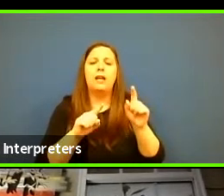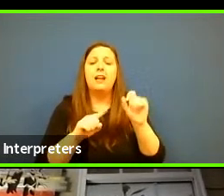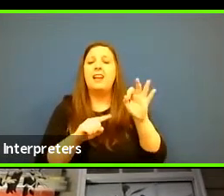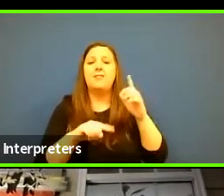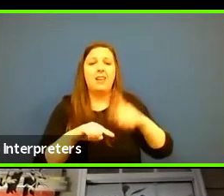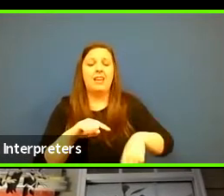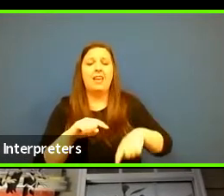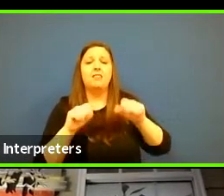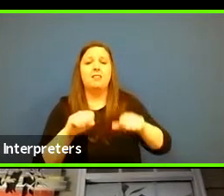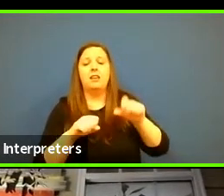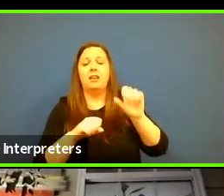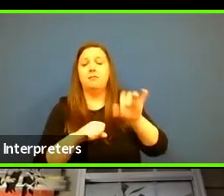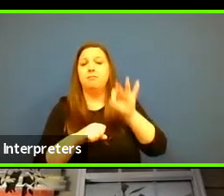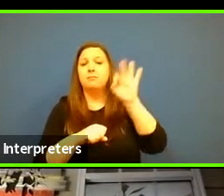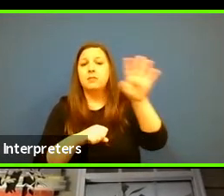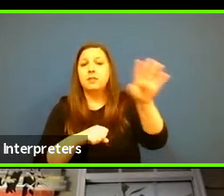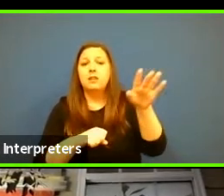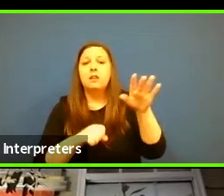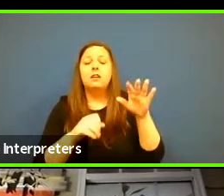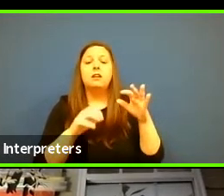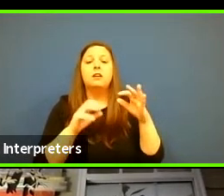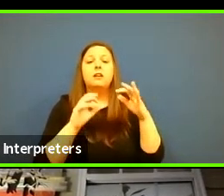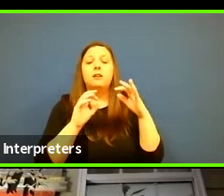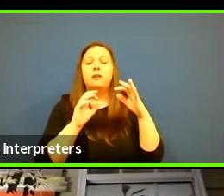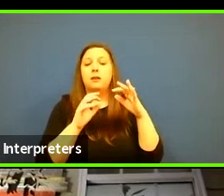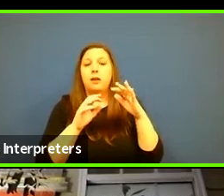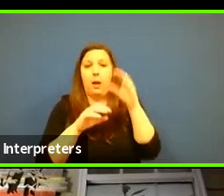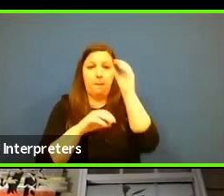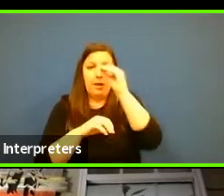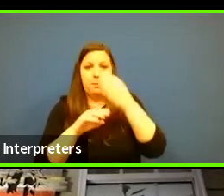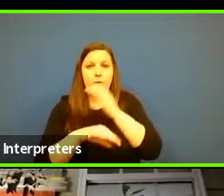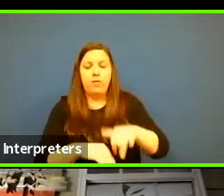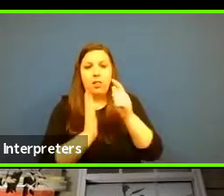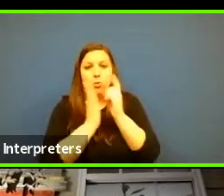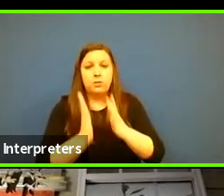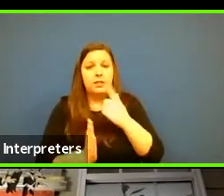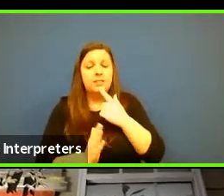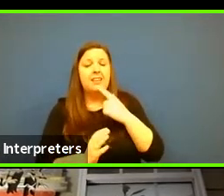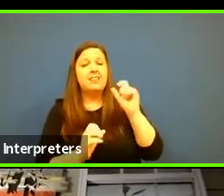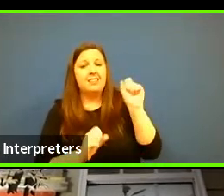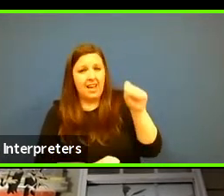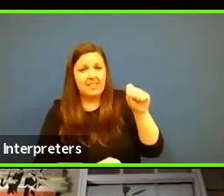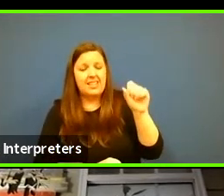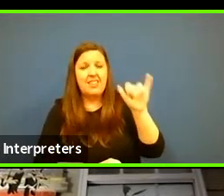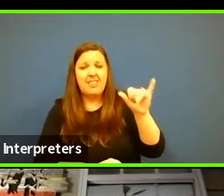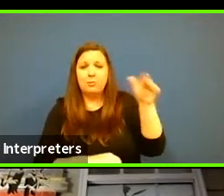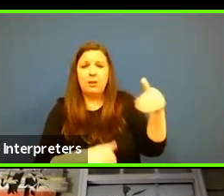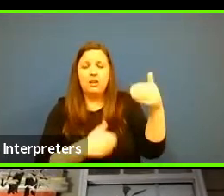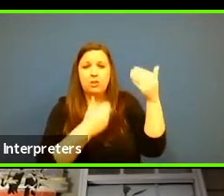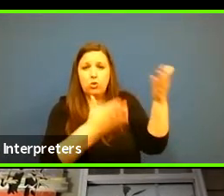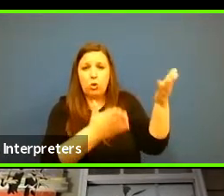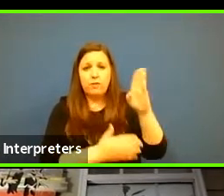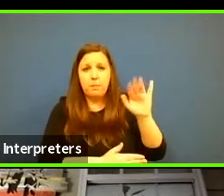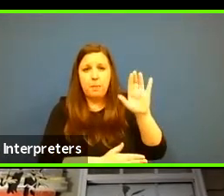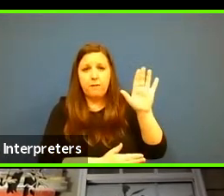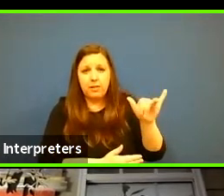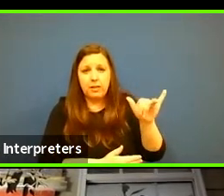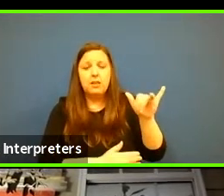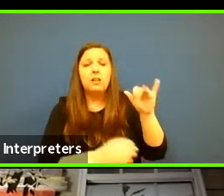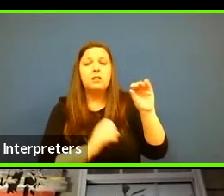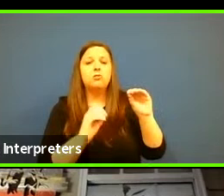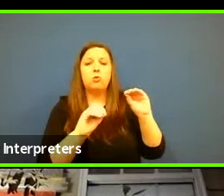then. Okay. Yeah, and it's up to, it's been just a service Beverly has offered to come and do that at once,